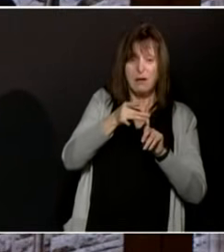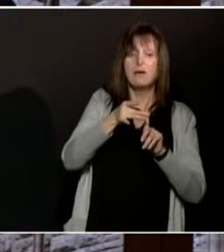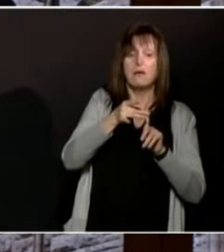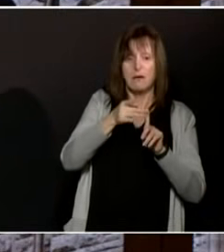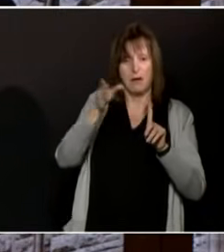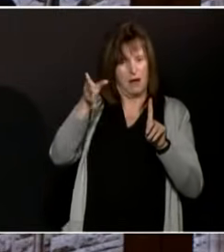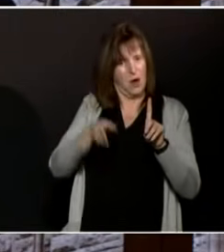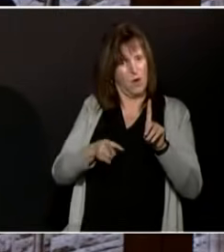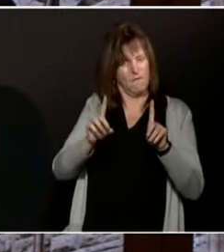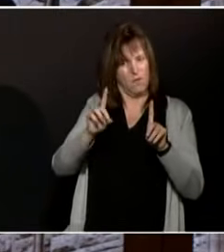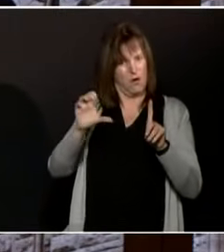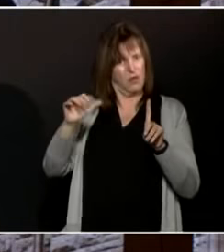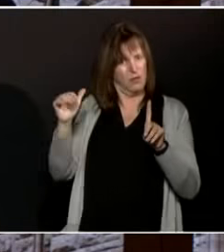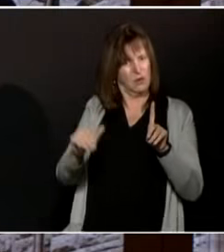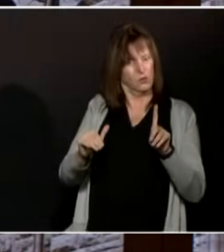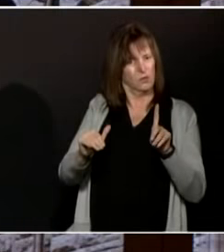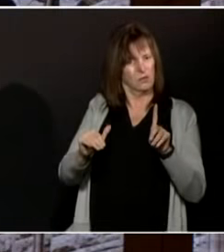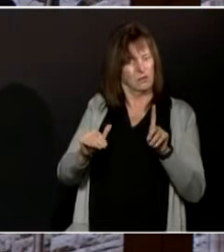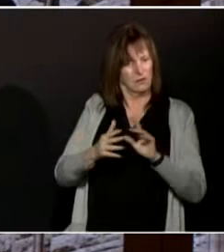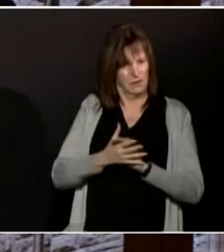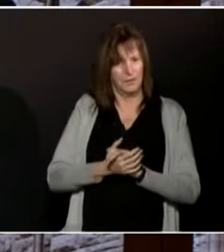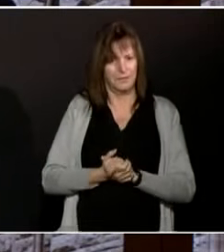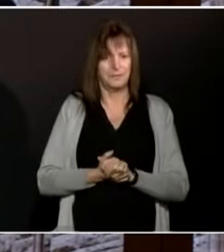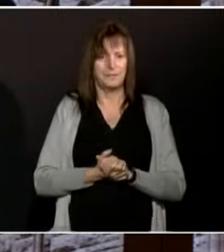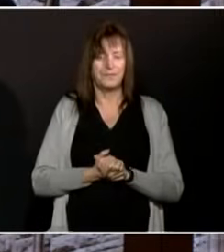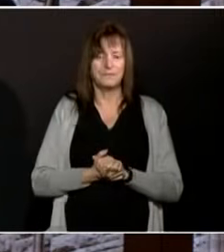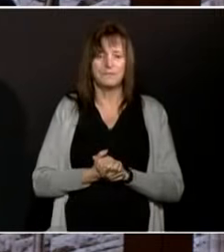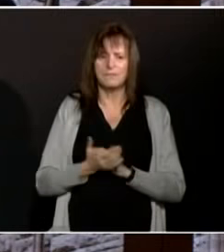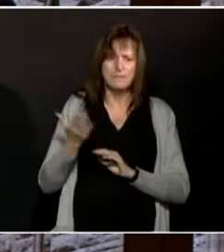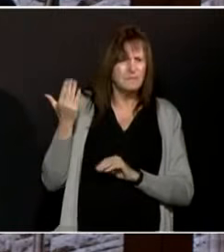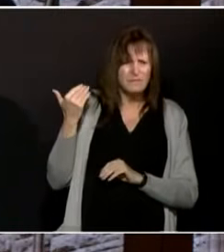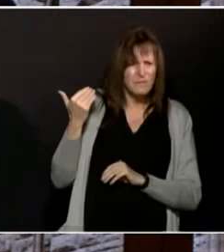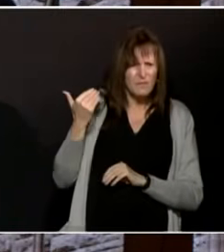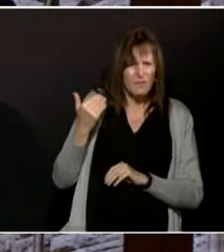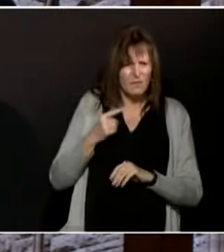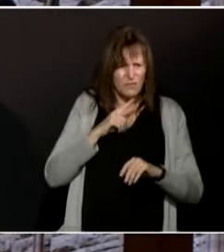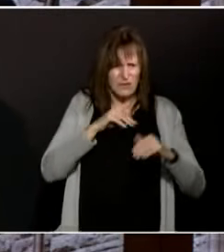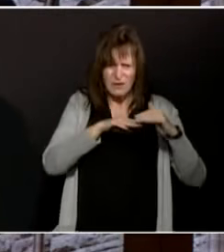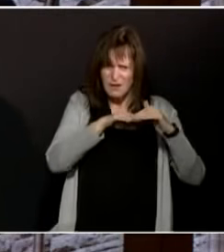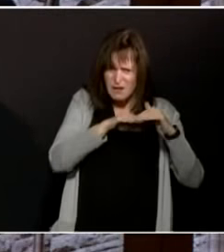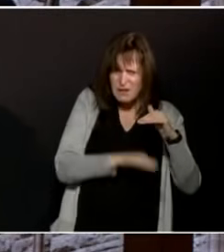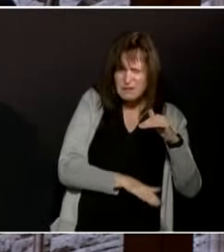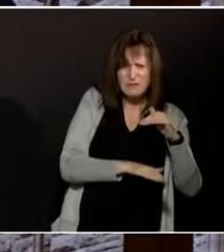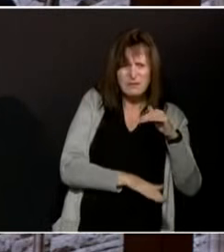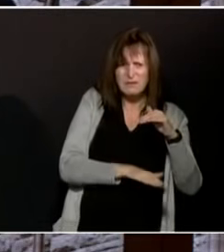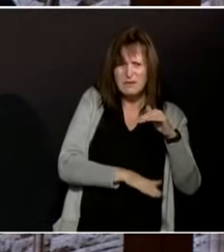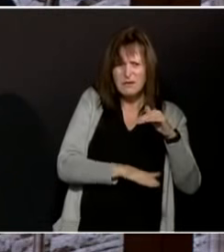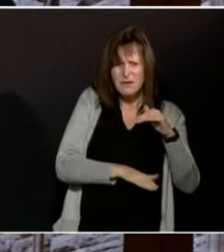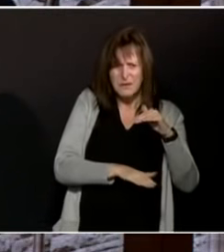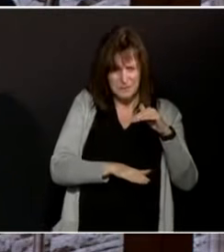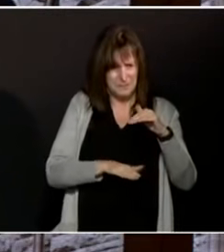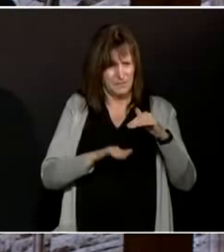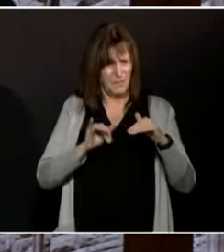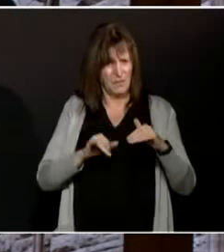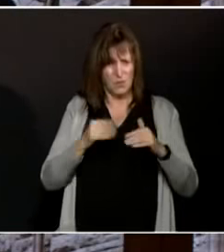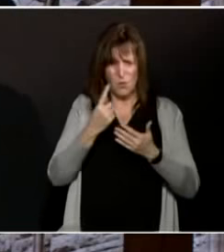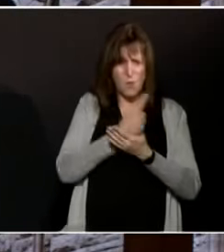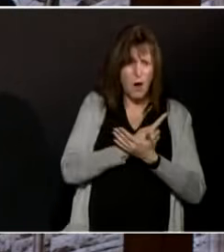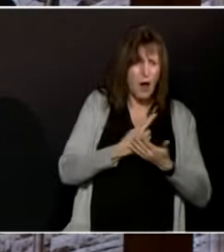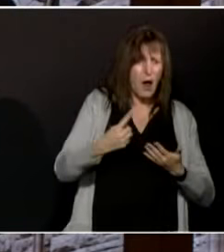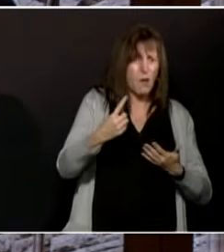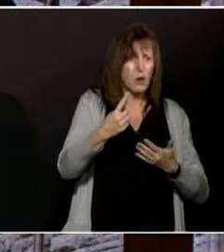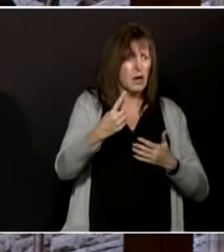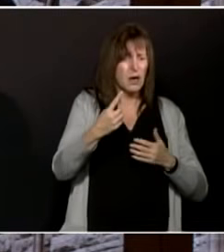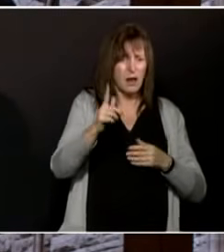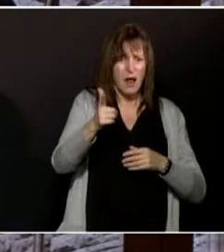and 4 or 5 weeks ago, we were under 100 for the province. That's how fast things have progressed and changed. So that